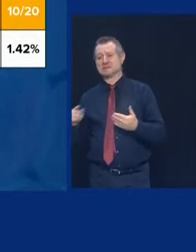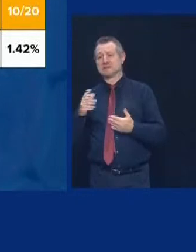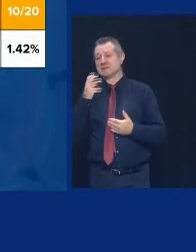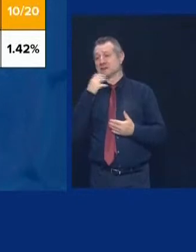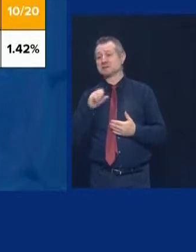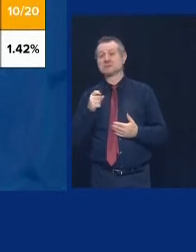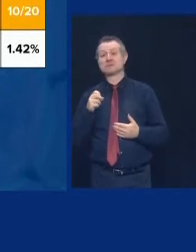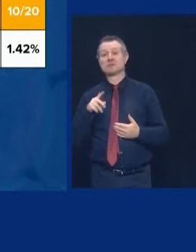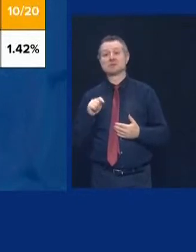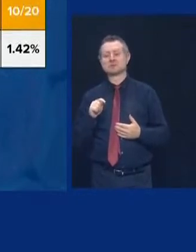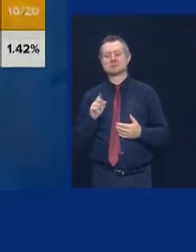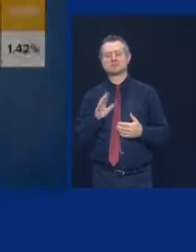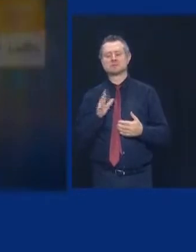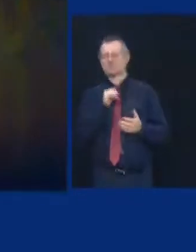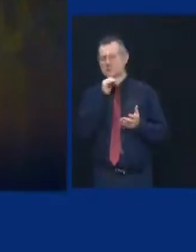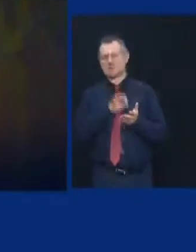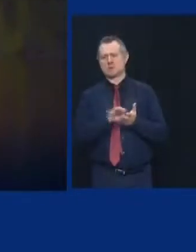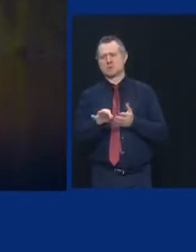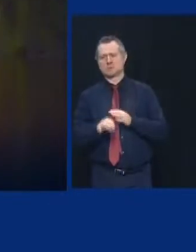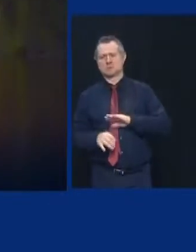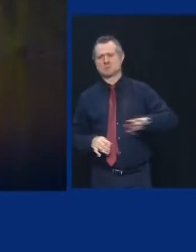the past two weeks.